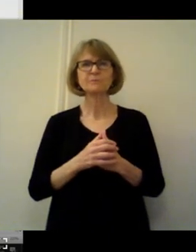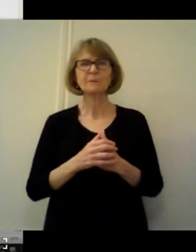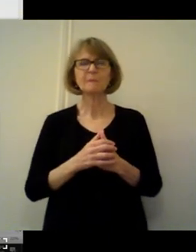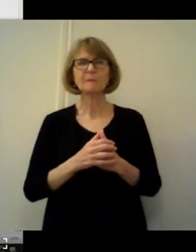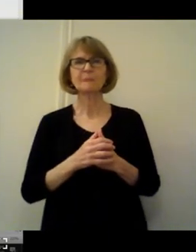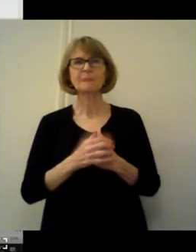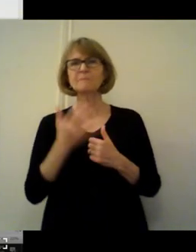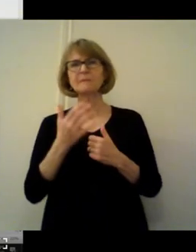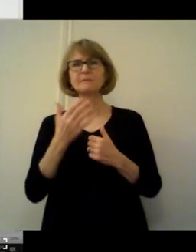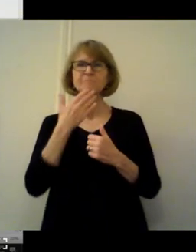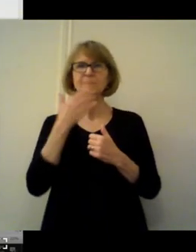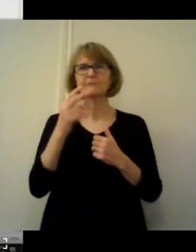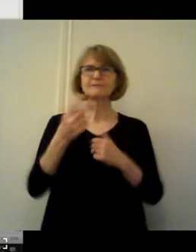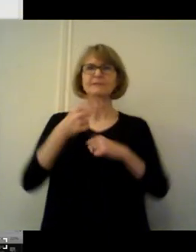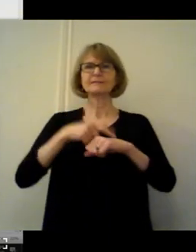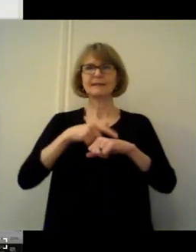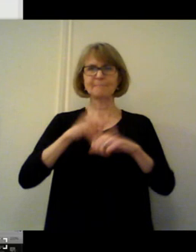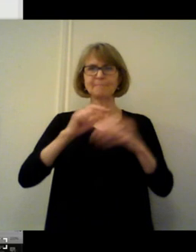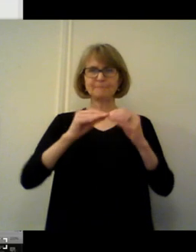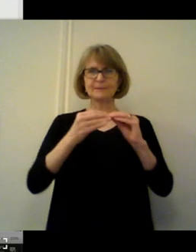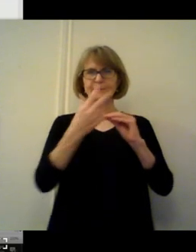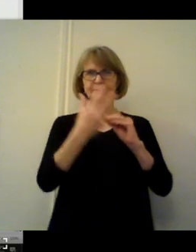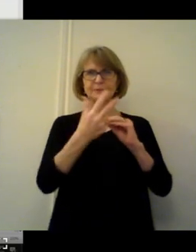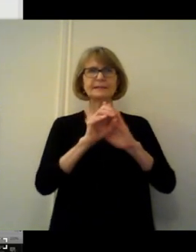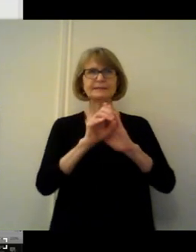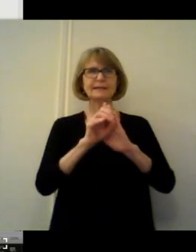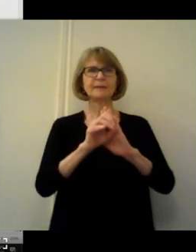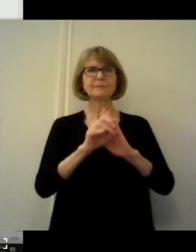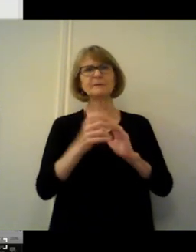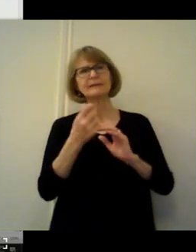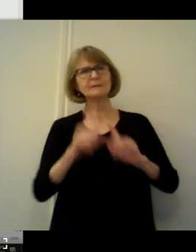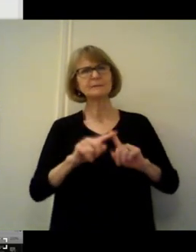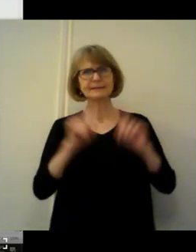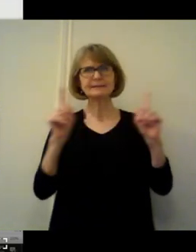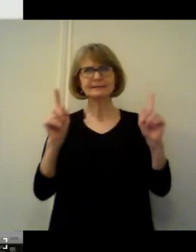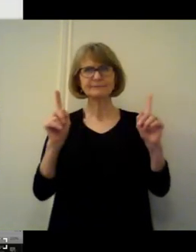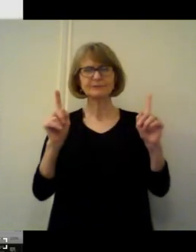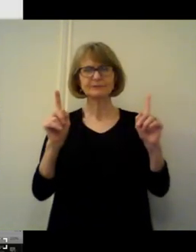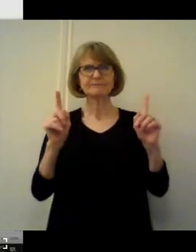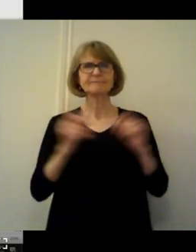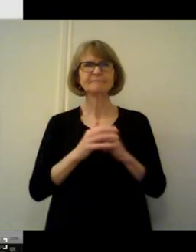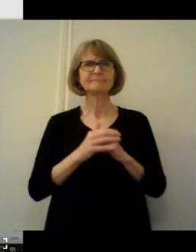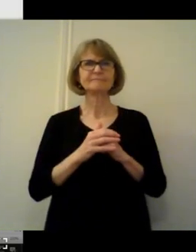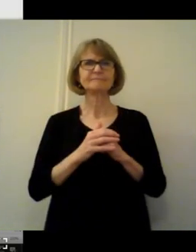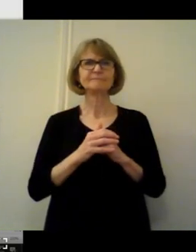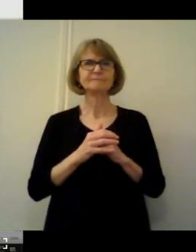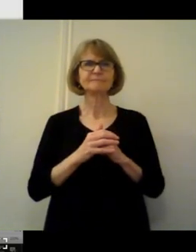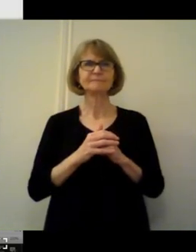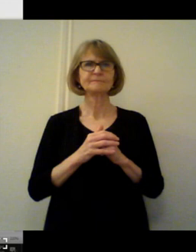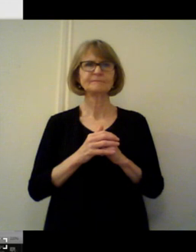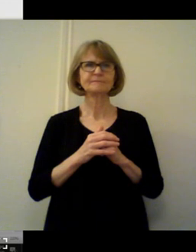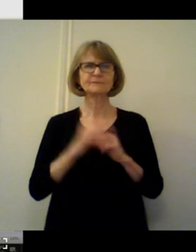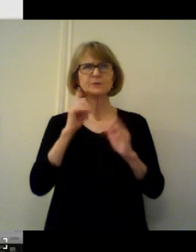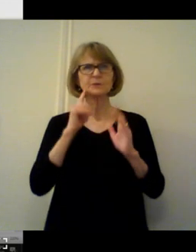around. All right, but let's go to 3. All right, so look at number 3. This one's a little bit different than the rest. Okay, because notice we have